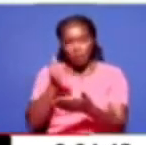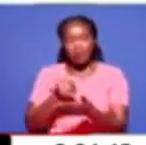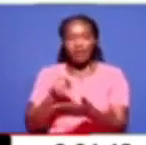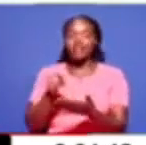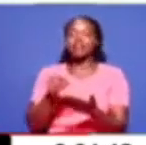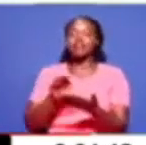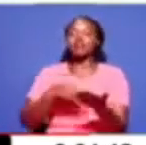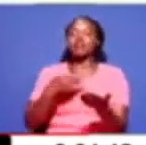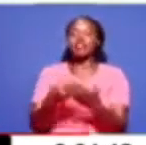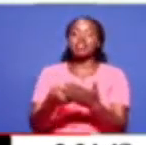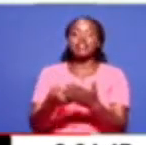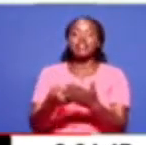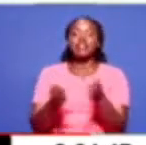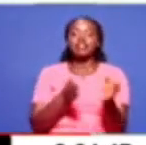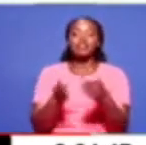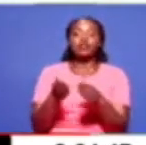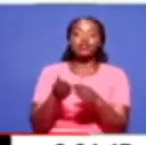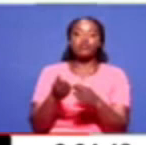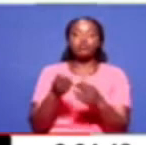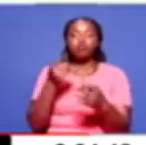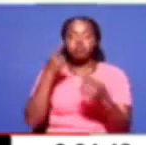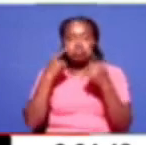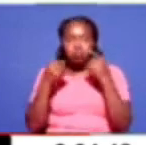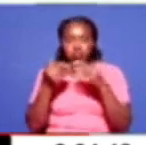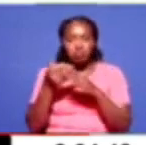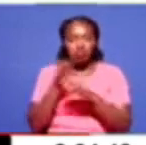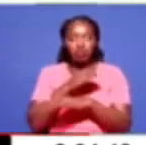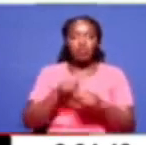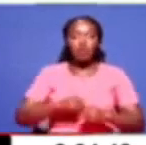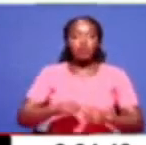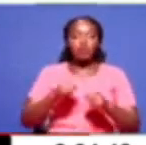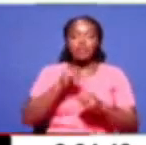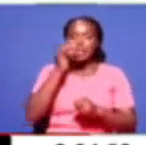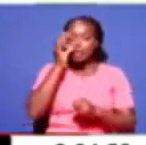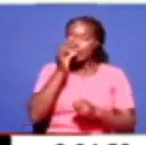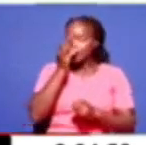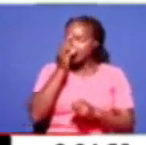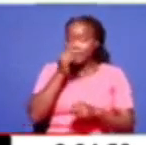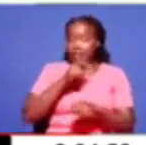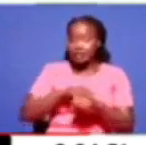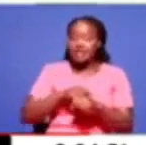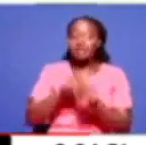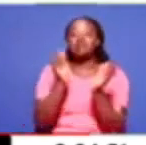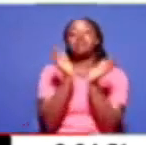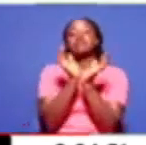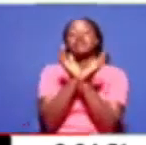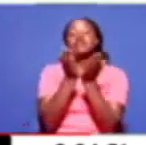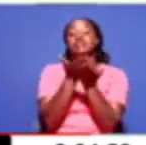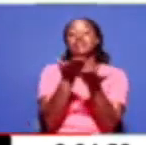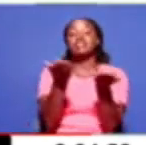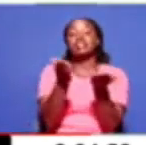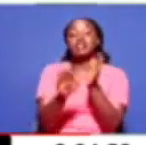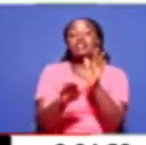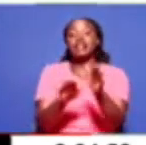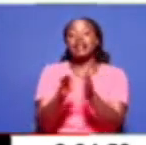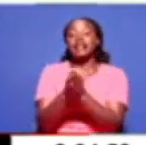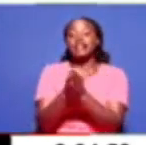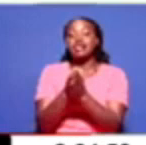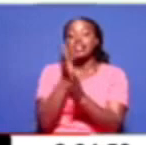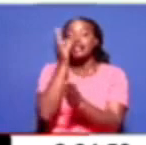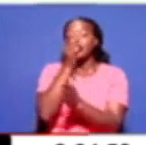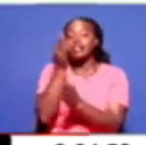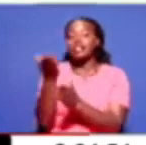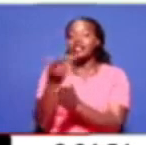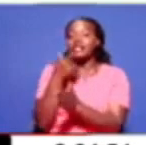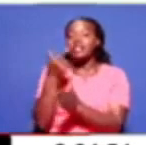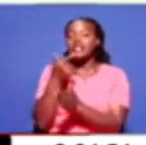chance to eulogize his former boss, Mwai Kibaki, during his final send-off at Nyayo Stadium. And in Othaya, Nyeri, Kalonzo says he